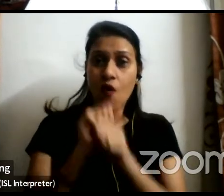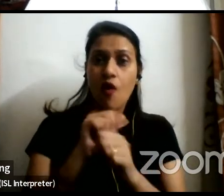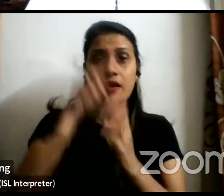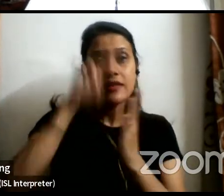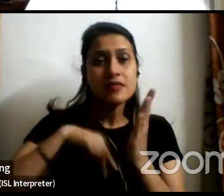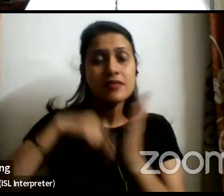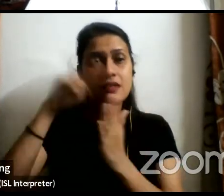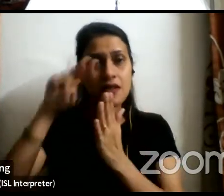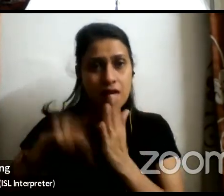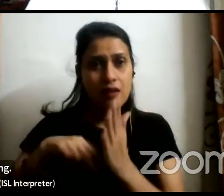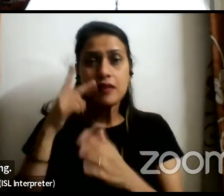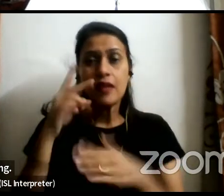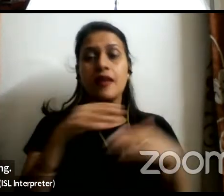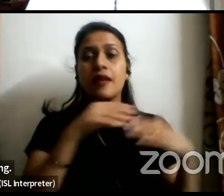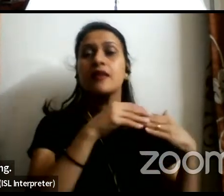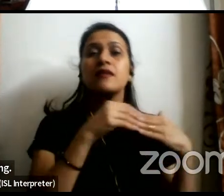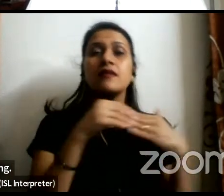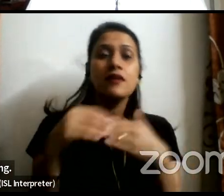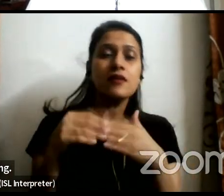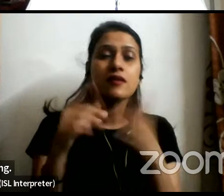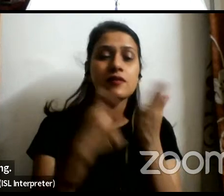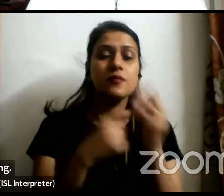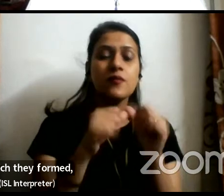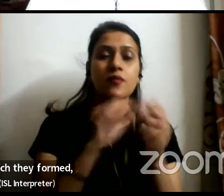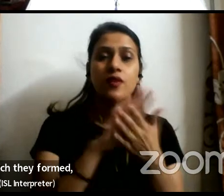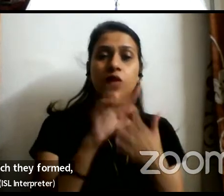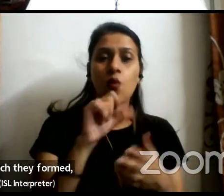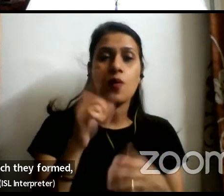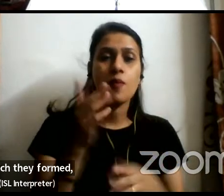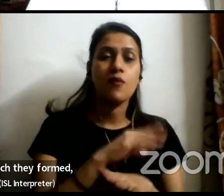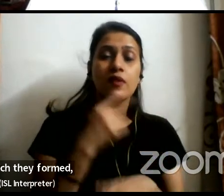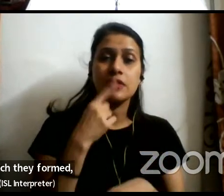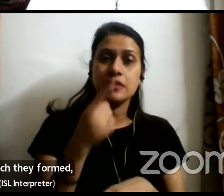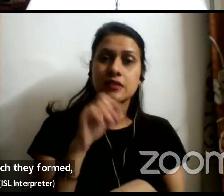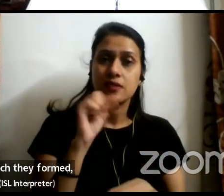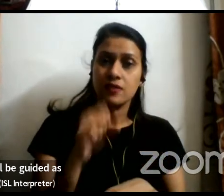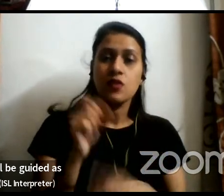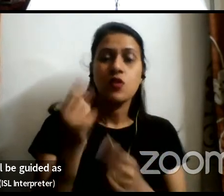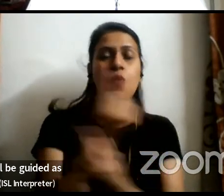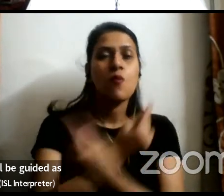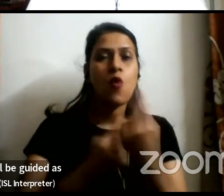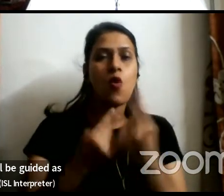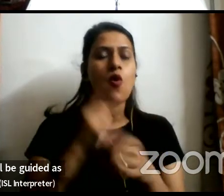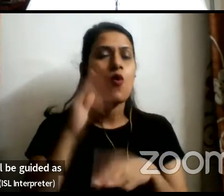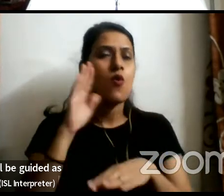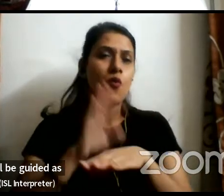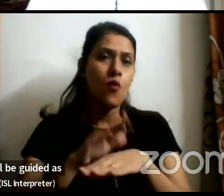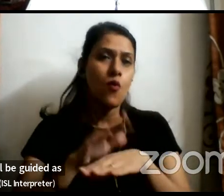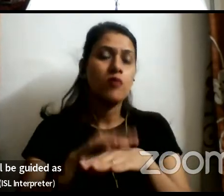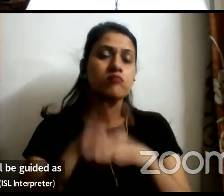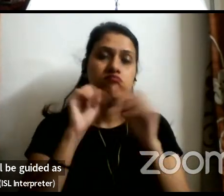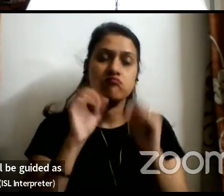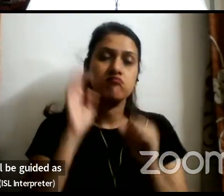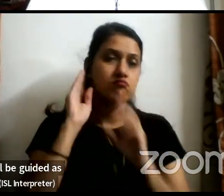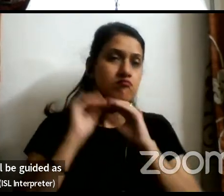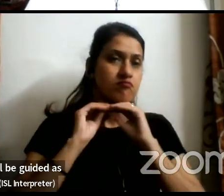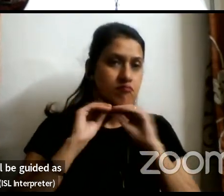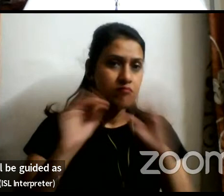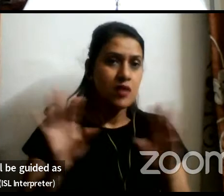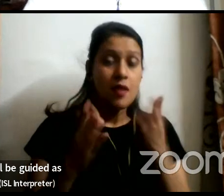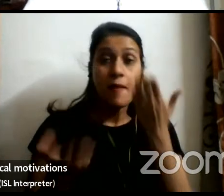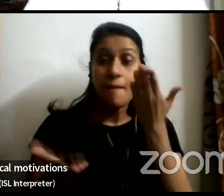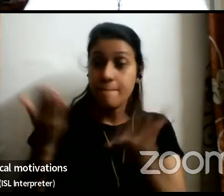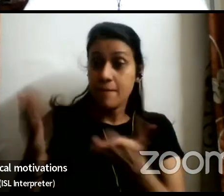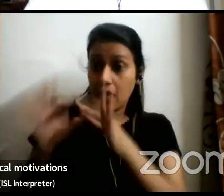I think it will be guided, as Rahul has been pointing out, the political motivations will be a very important factor in where the balance is